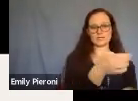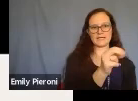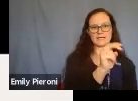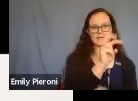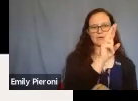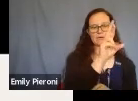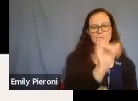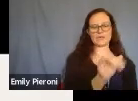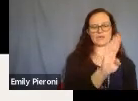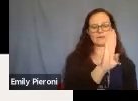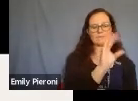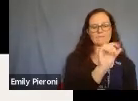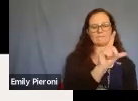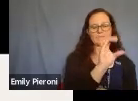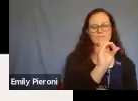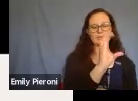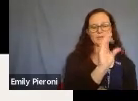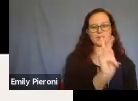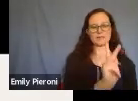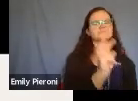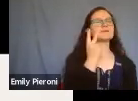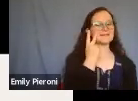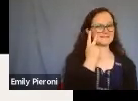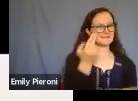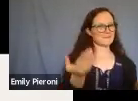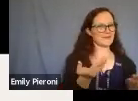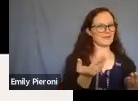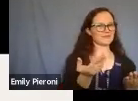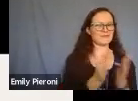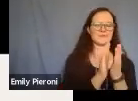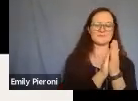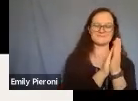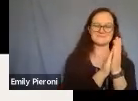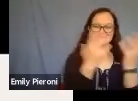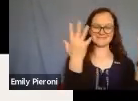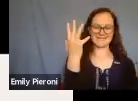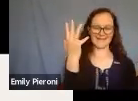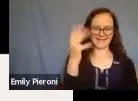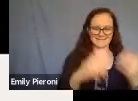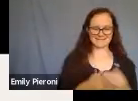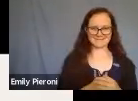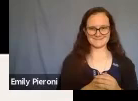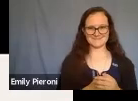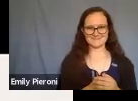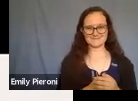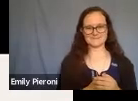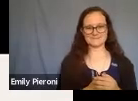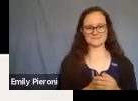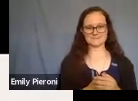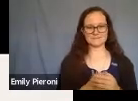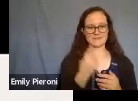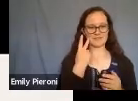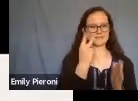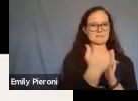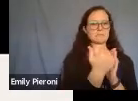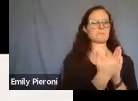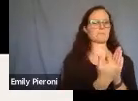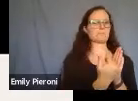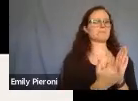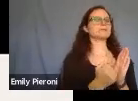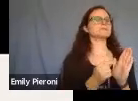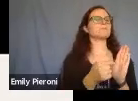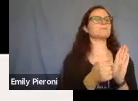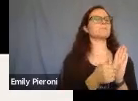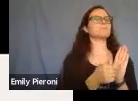Bullock, who I also see here on the guest list here today.